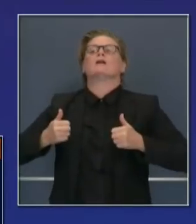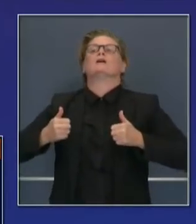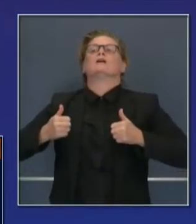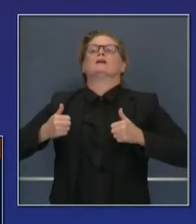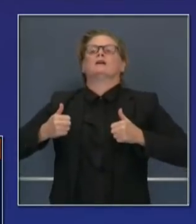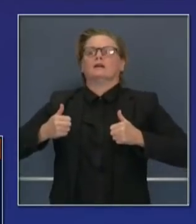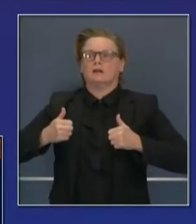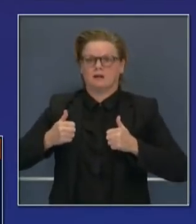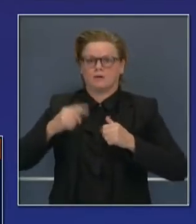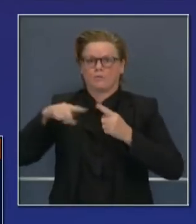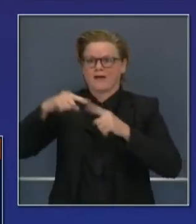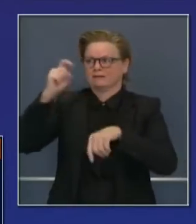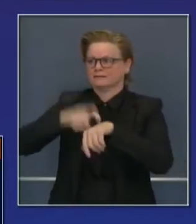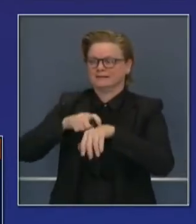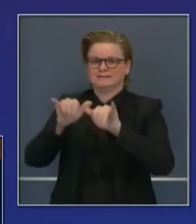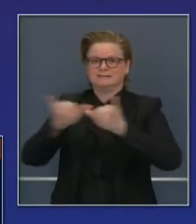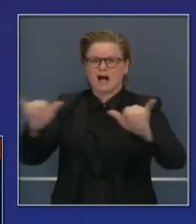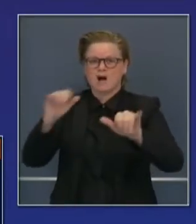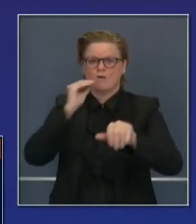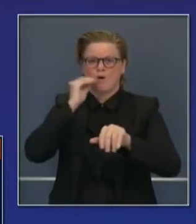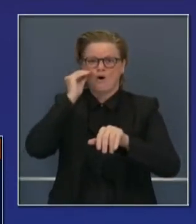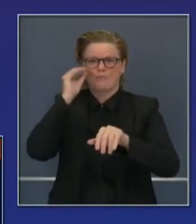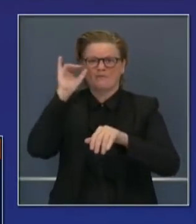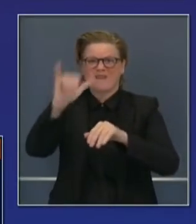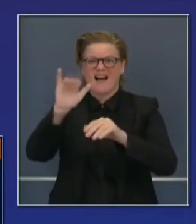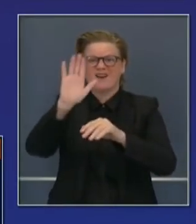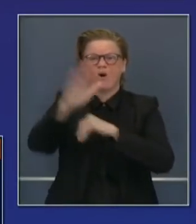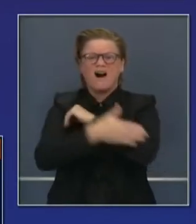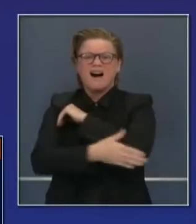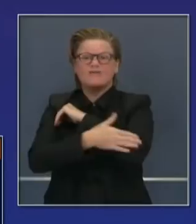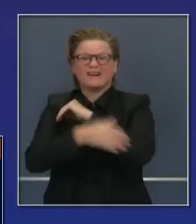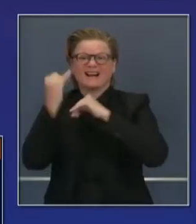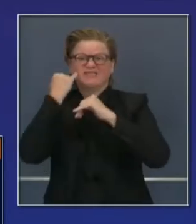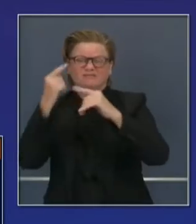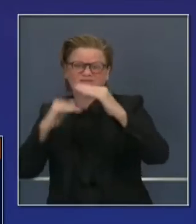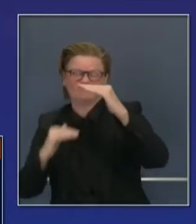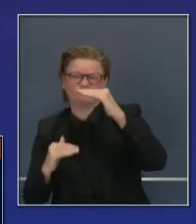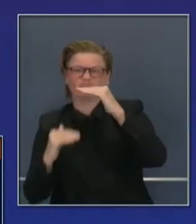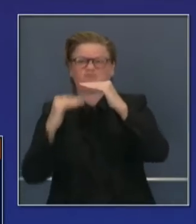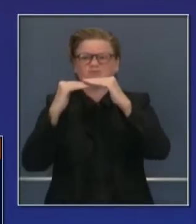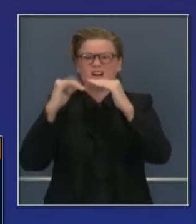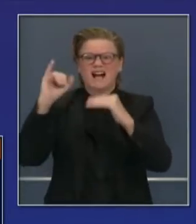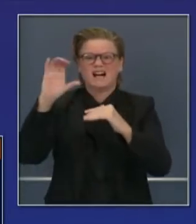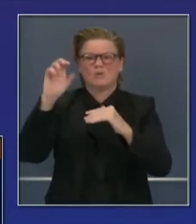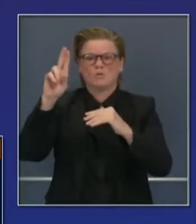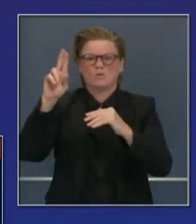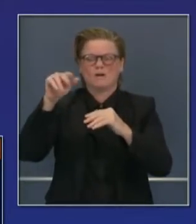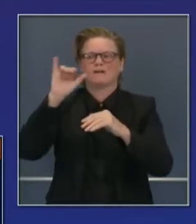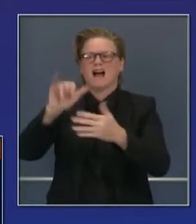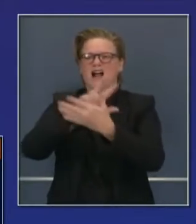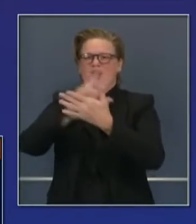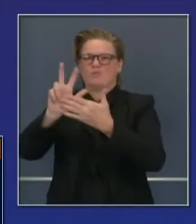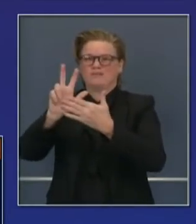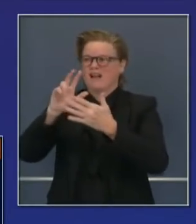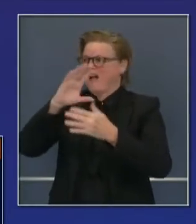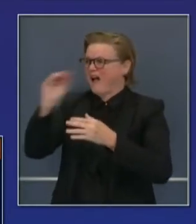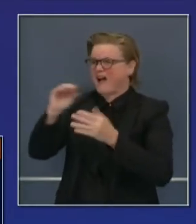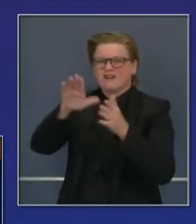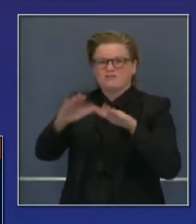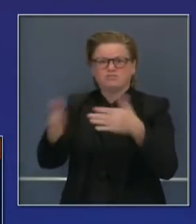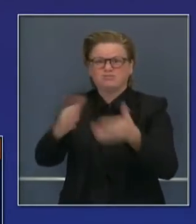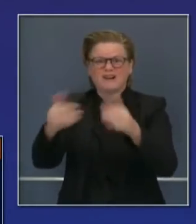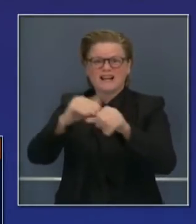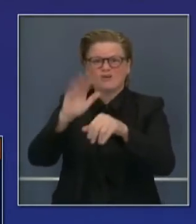significant increase in ICUs and hospitalizations and deaths in the state of California, we are moving from